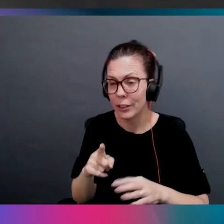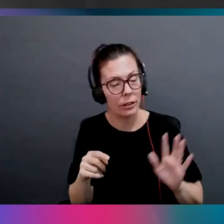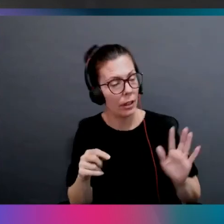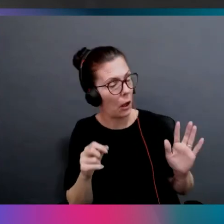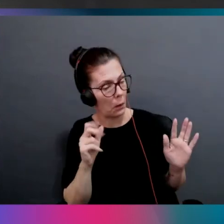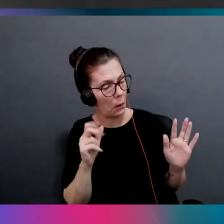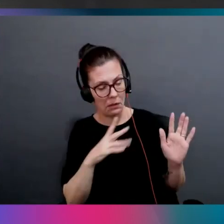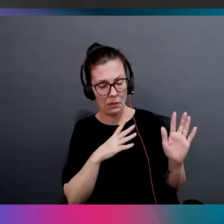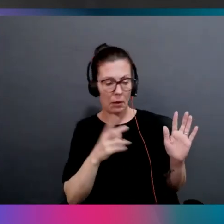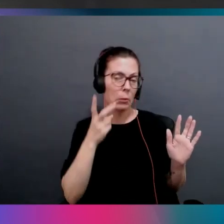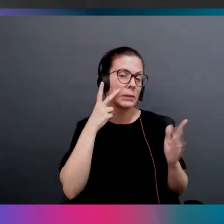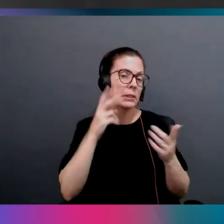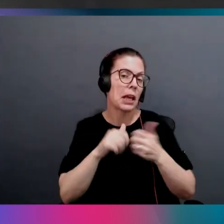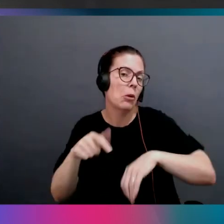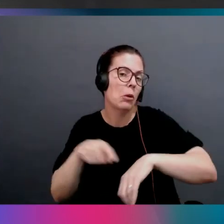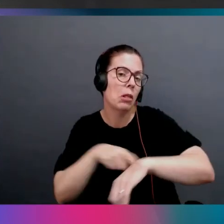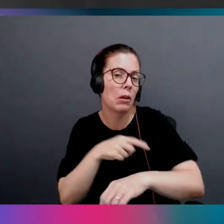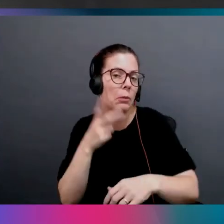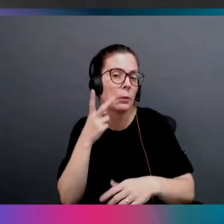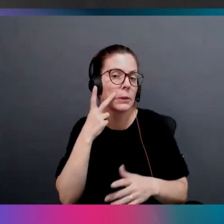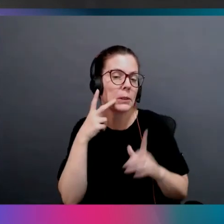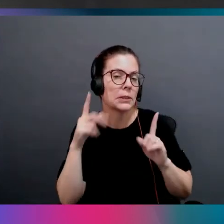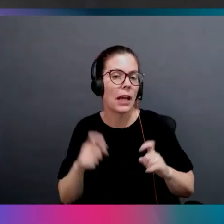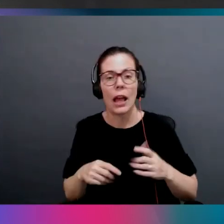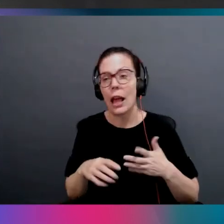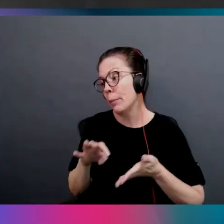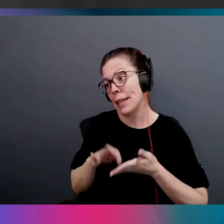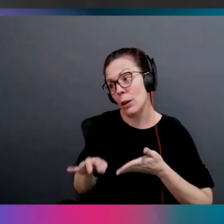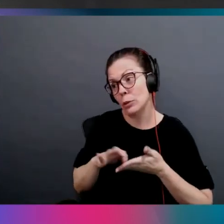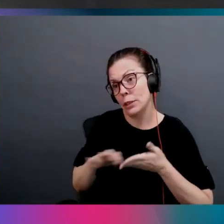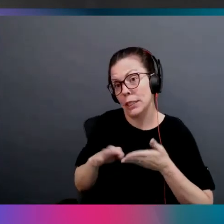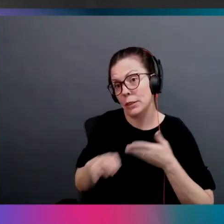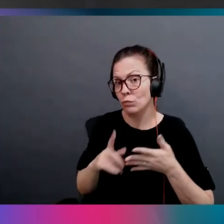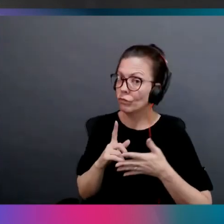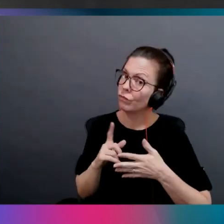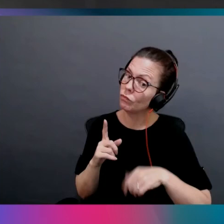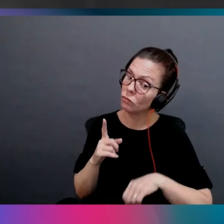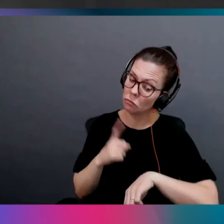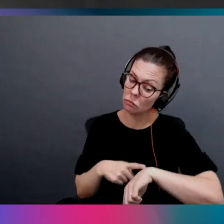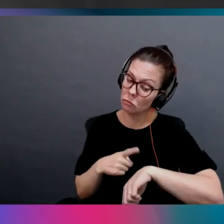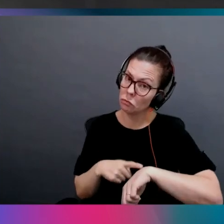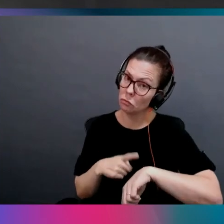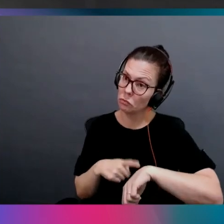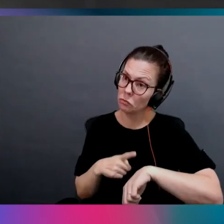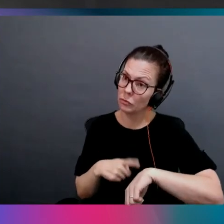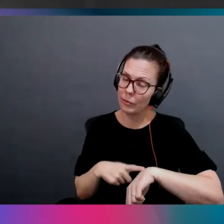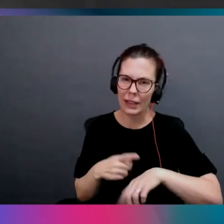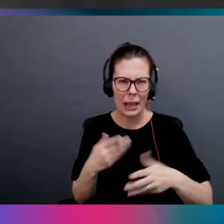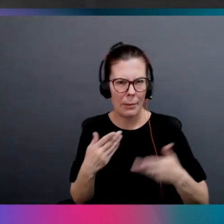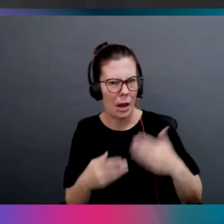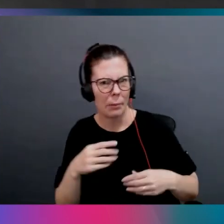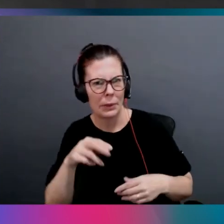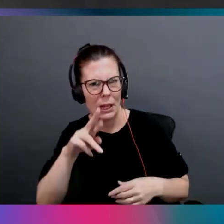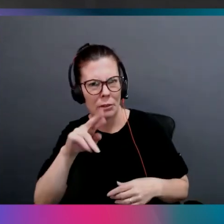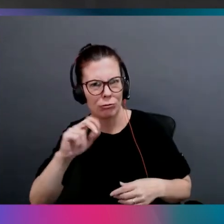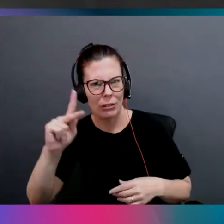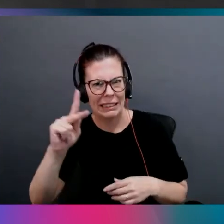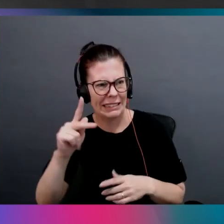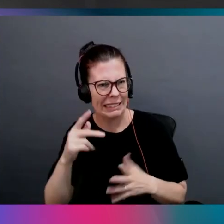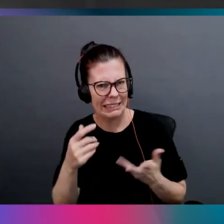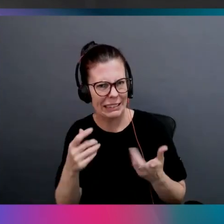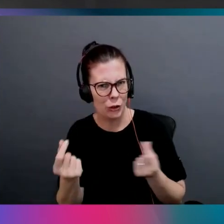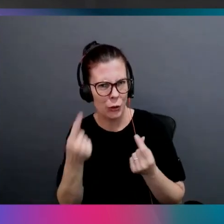it takes. Let's see how long it takes. I'm counting. Yeah. I'm counting. That was probably a risky thing to do on a live demo, right? But we'll